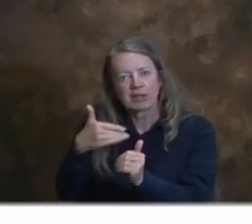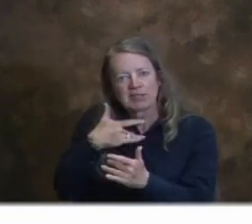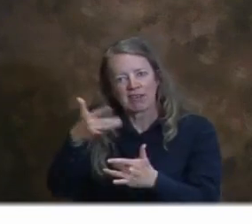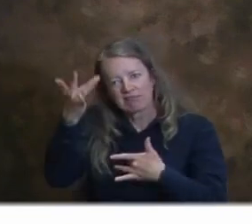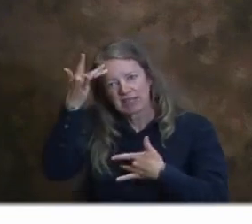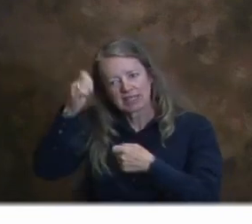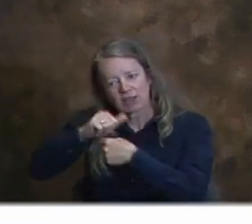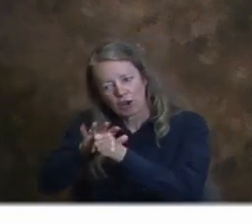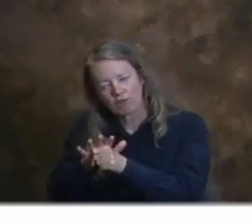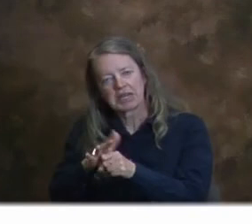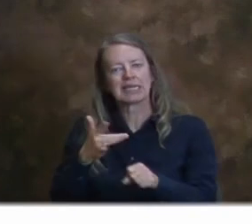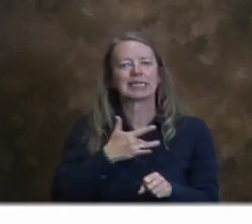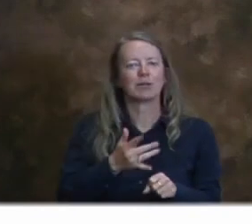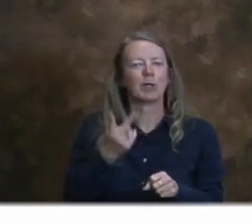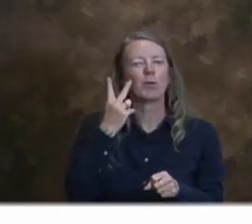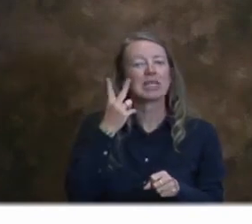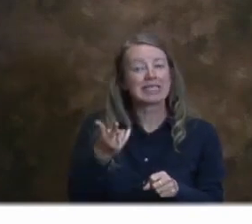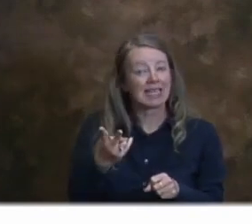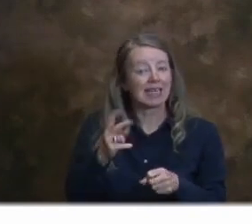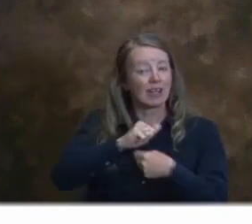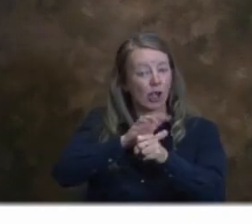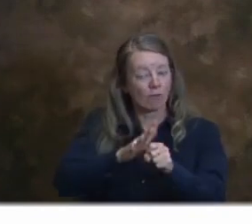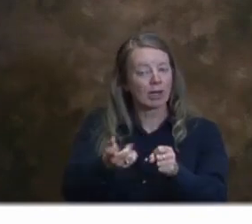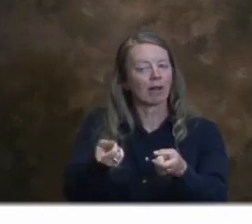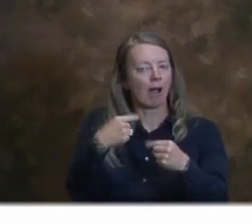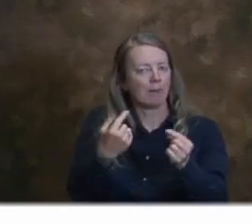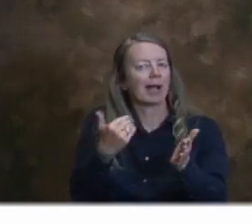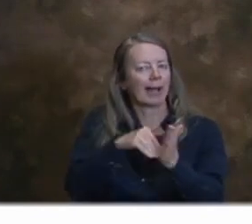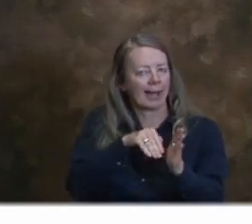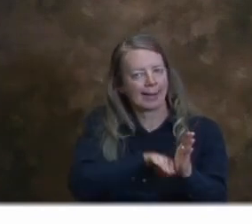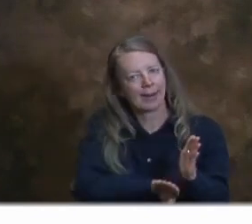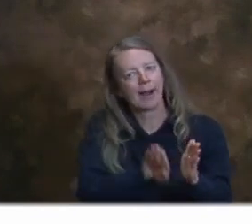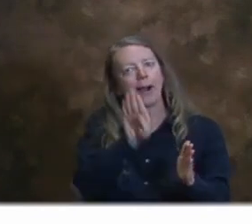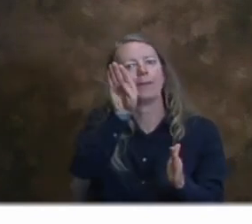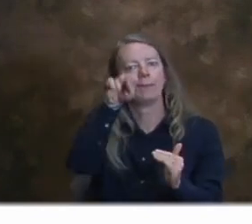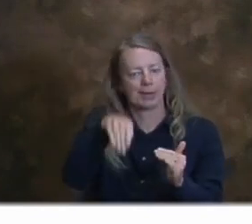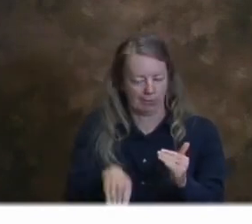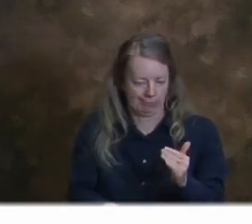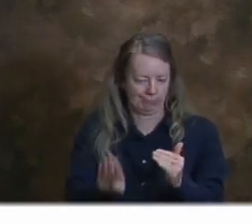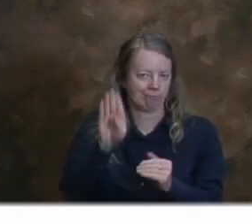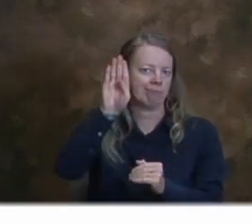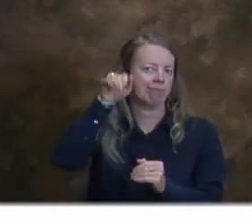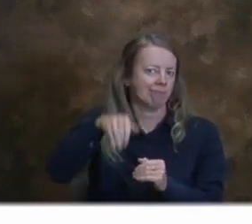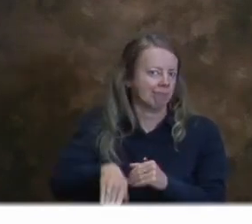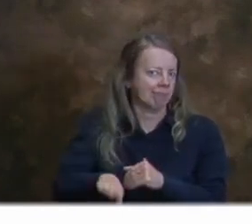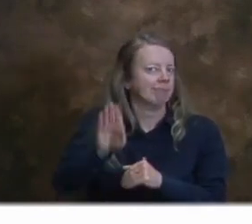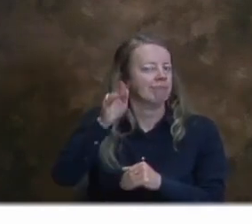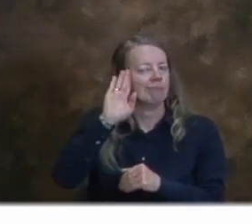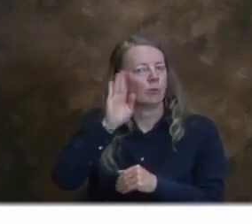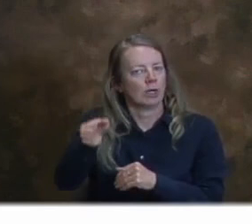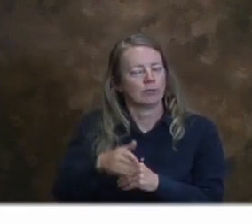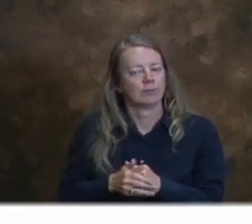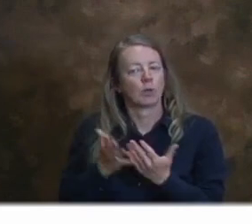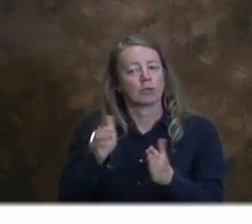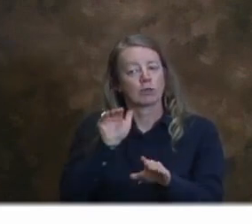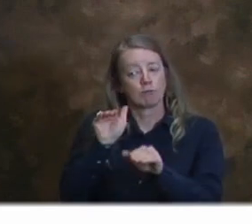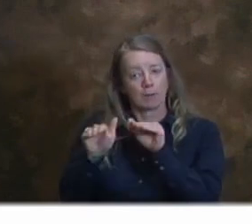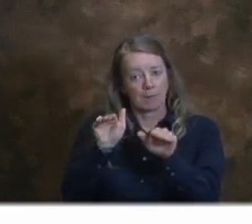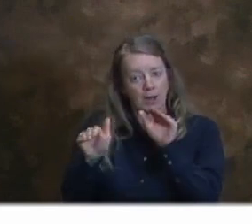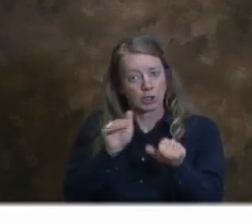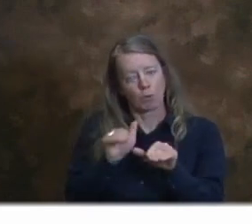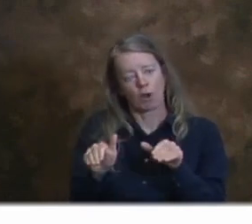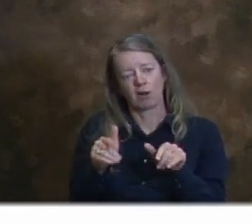we will see waves of cases come. And again, just a reminder that as we proceed on this